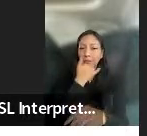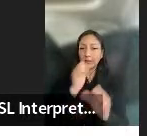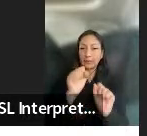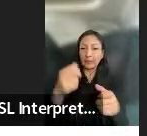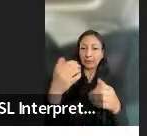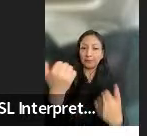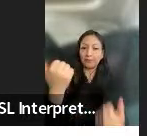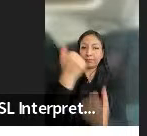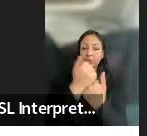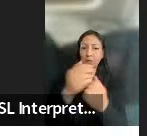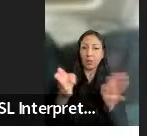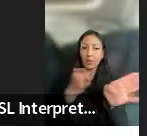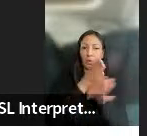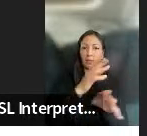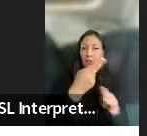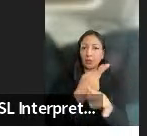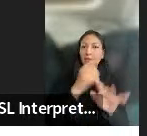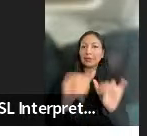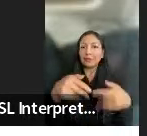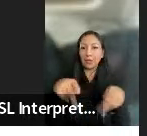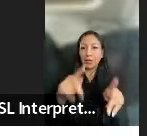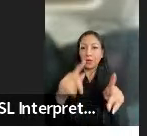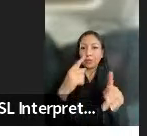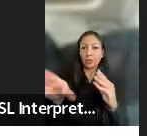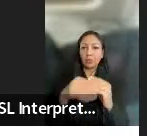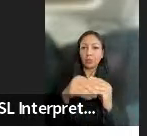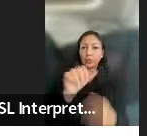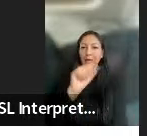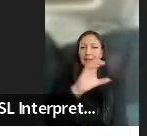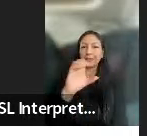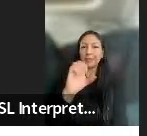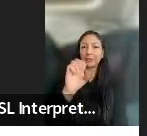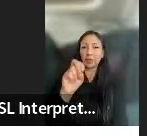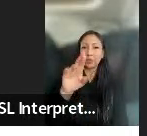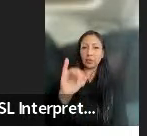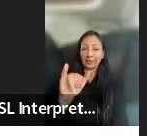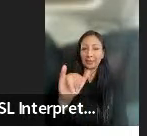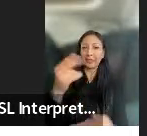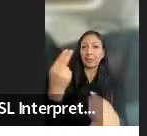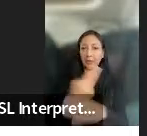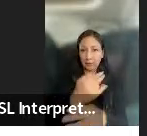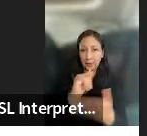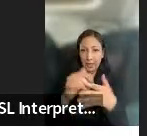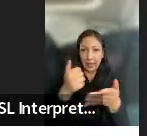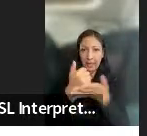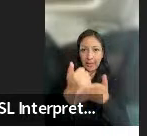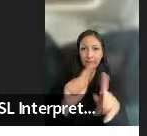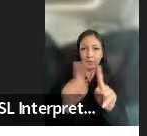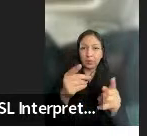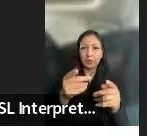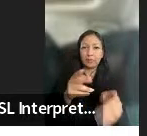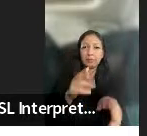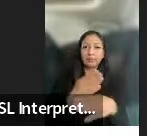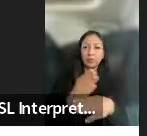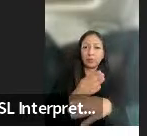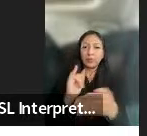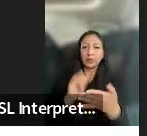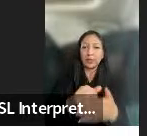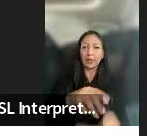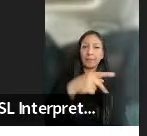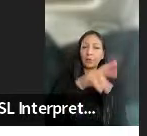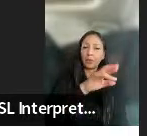use, it is allowed as an accessory use. Hopefully that helps explain the differentiation between a primary use and an accessory use.